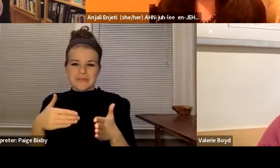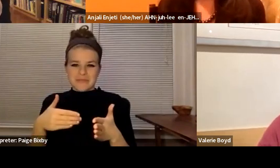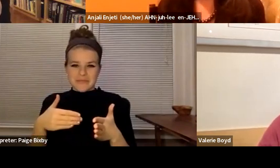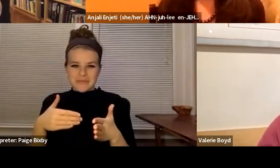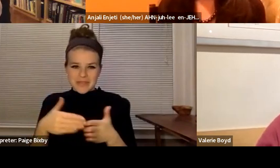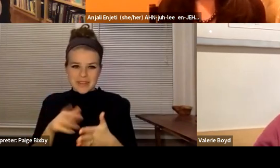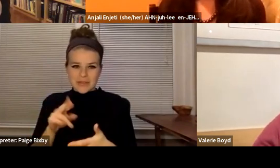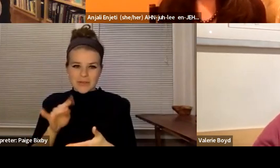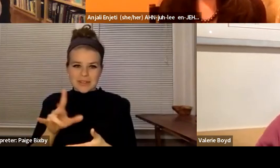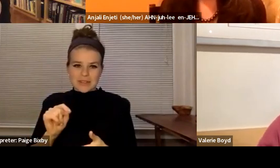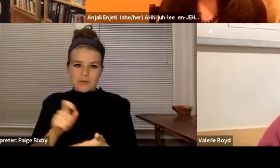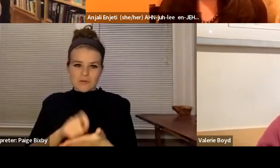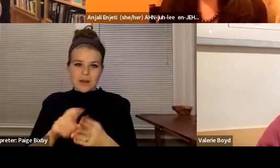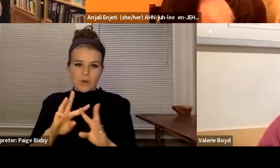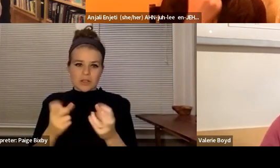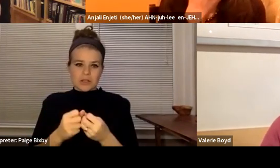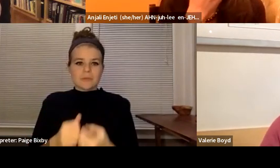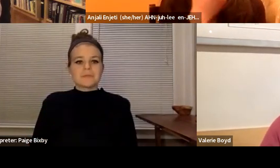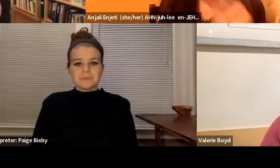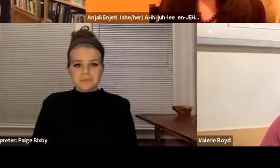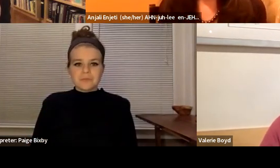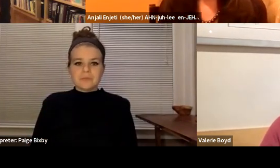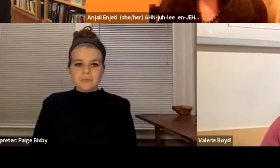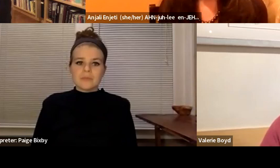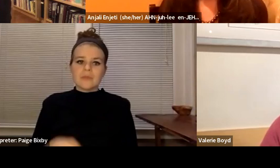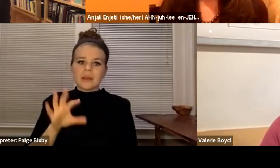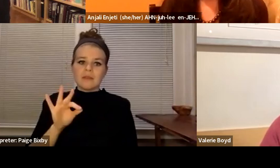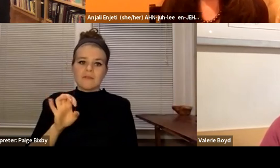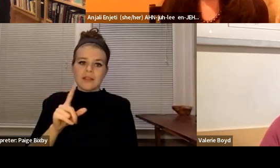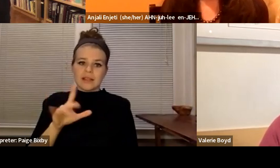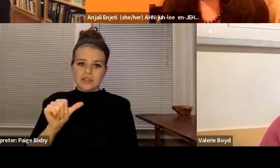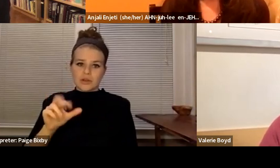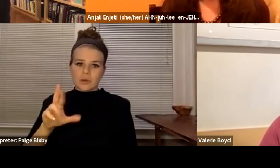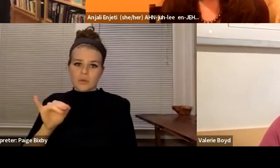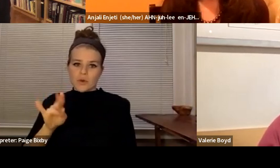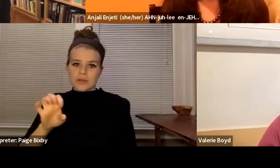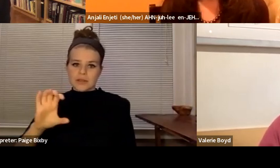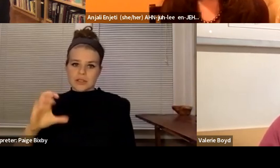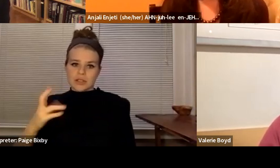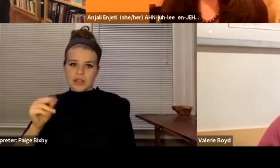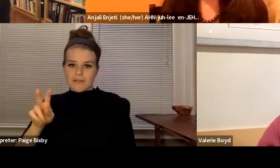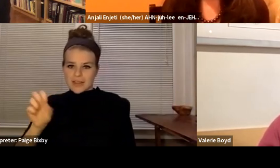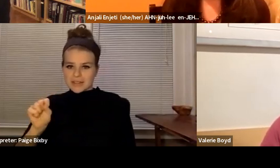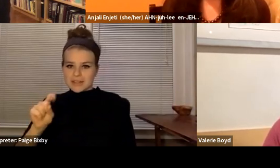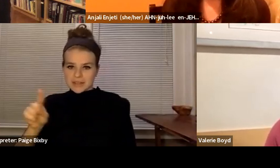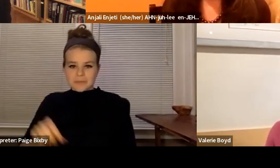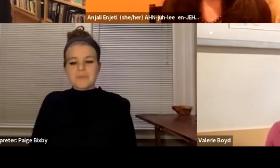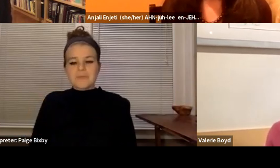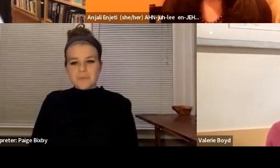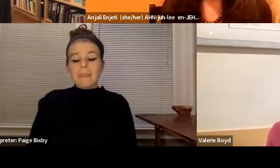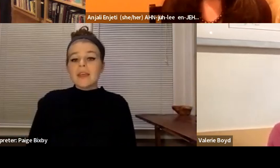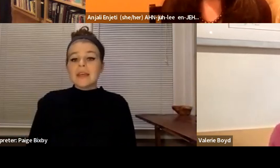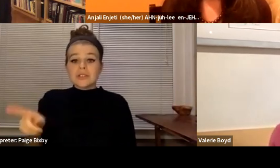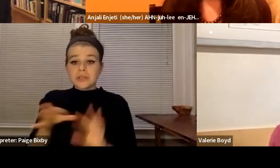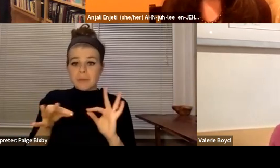writing workshop, How to Decolonize the Creative Classroom, Felisa Rose Chavez, also recommend this. And she mentions